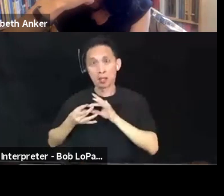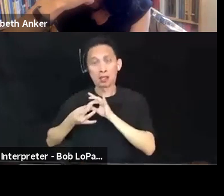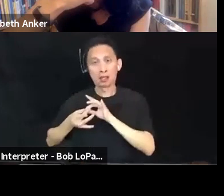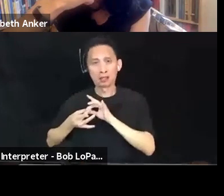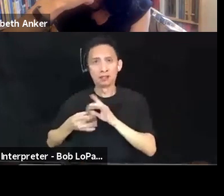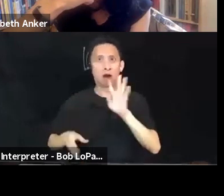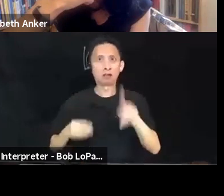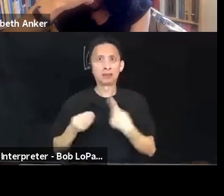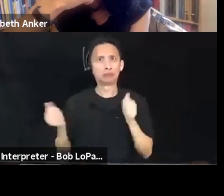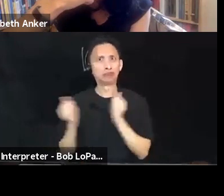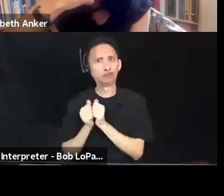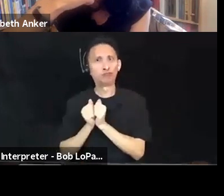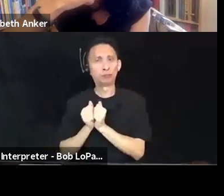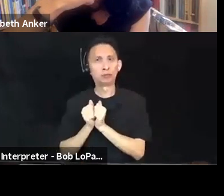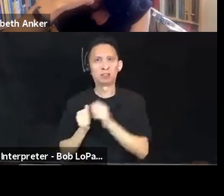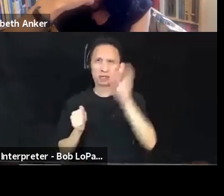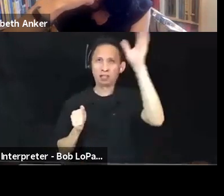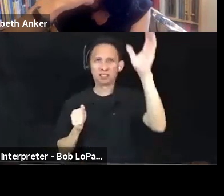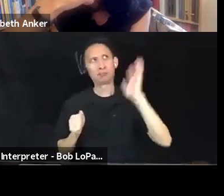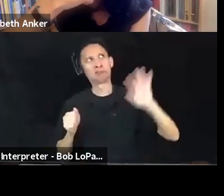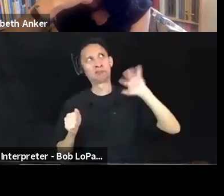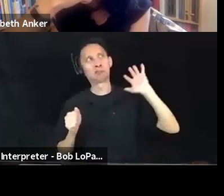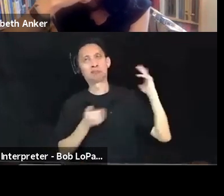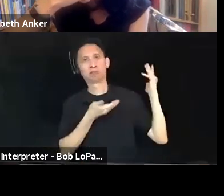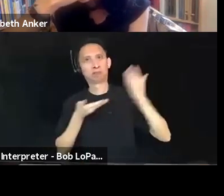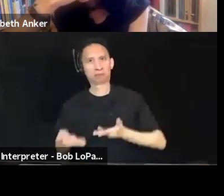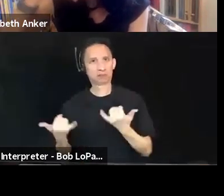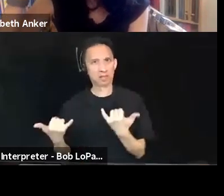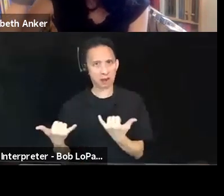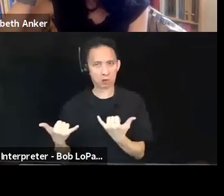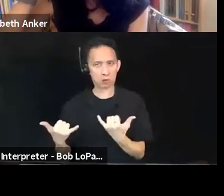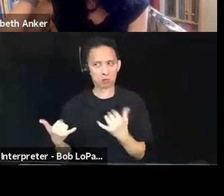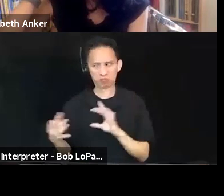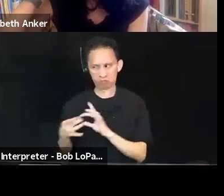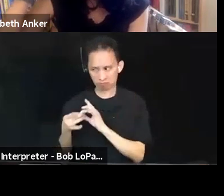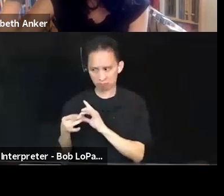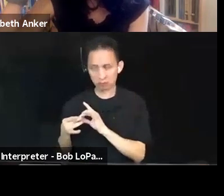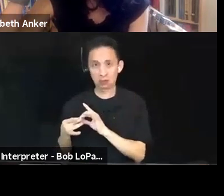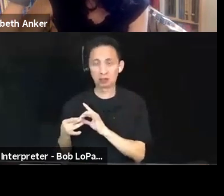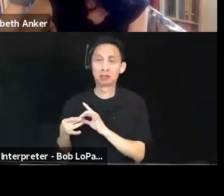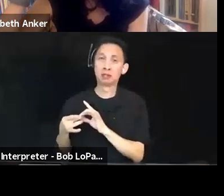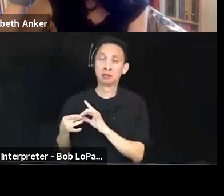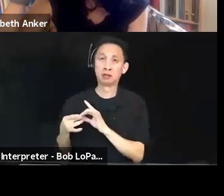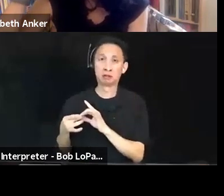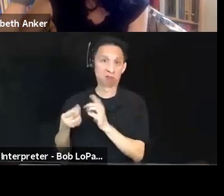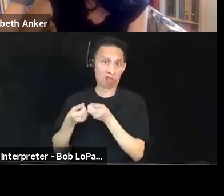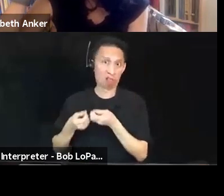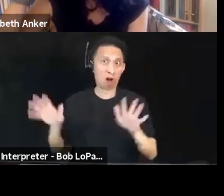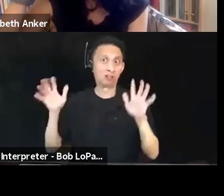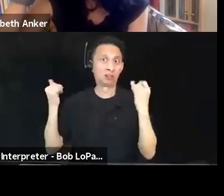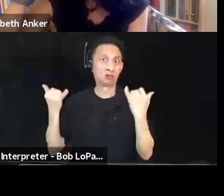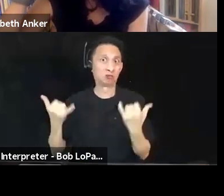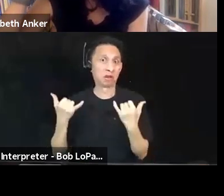boundedness, conceptually, a boundedness that perhaps has been lost in the contemporary sort